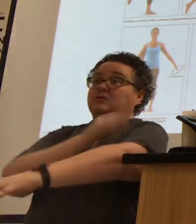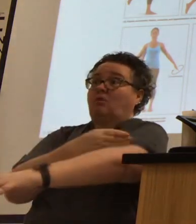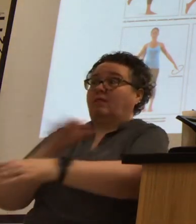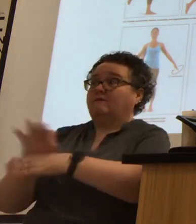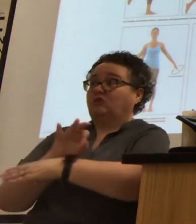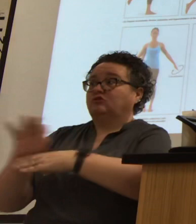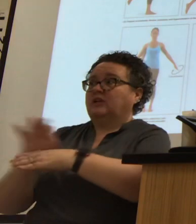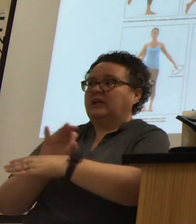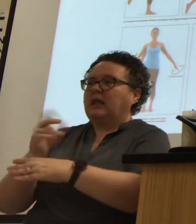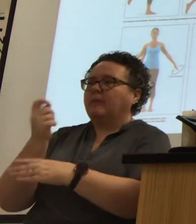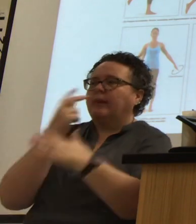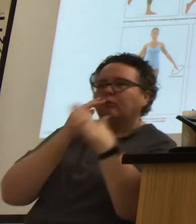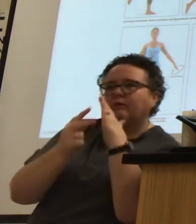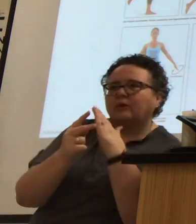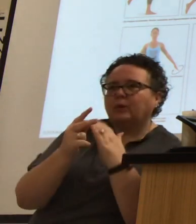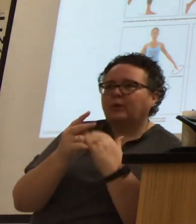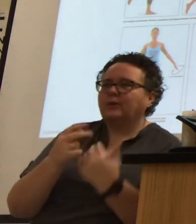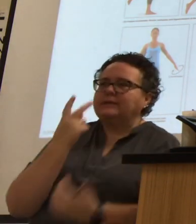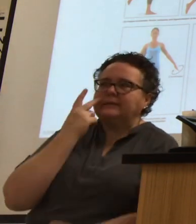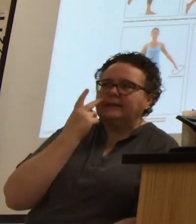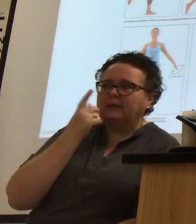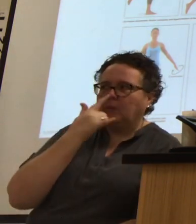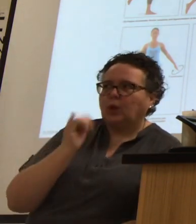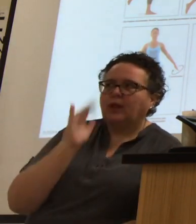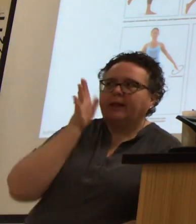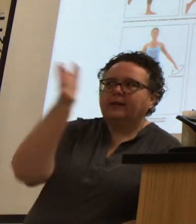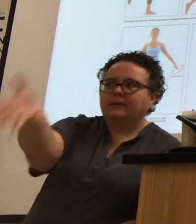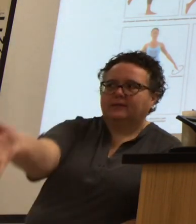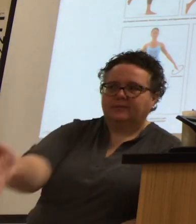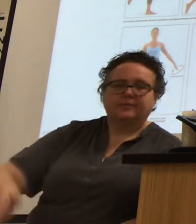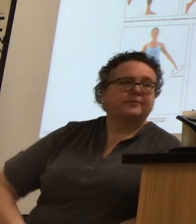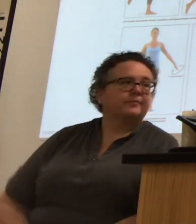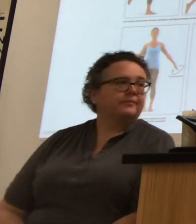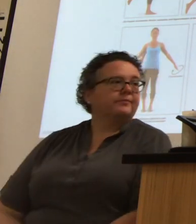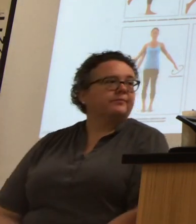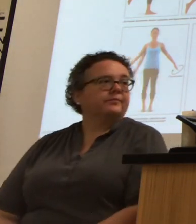Let's see if I have it here.